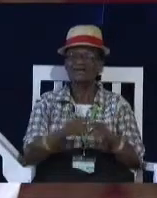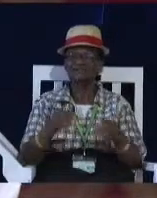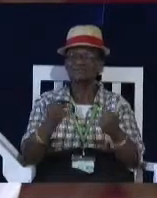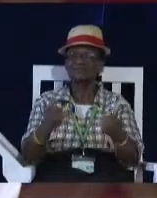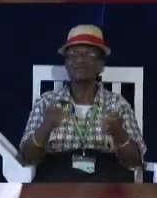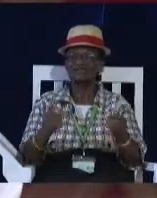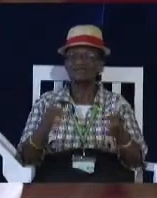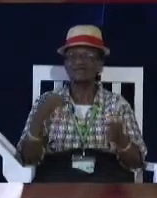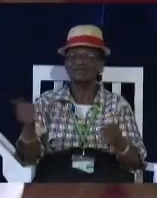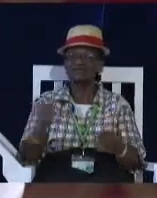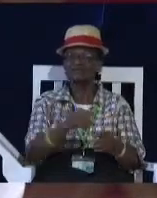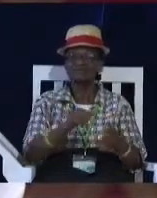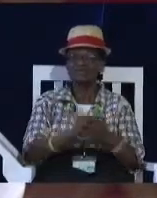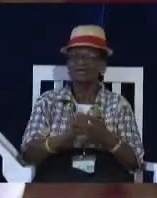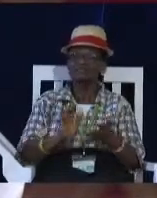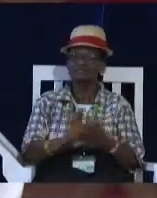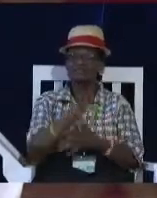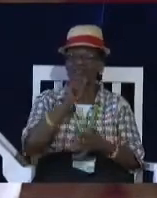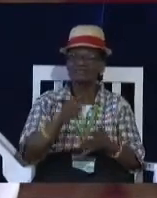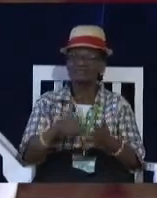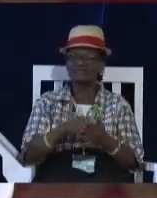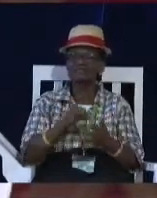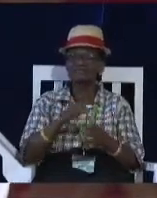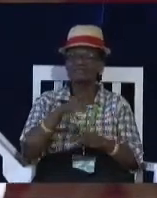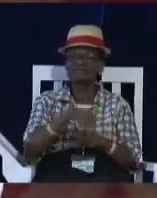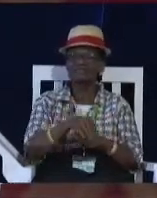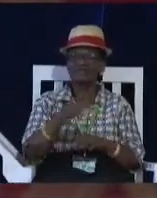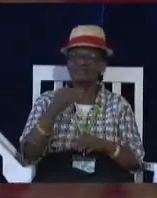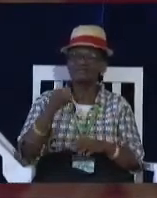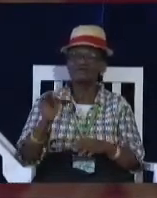this is the night of our healing.